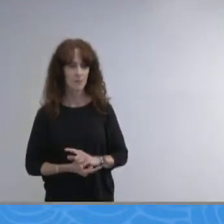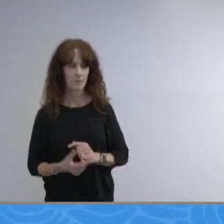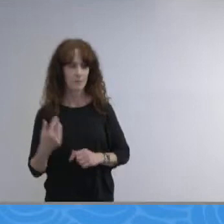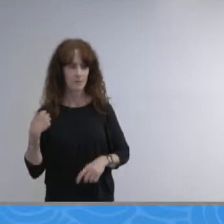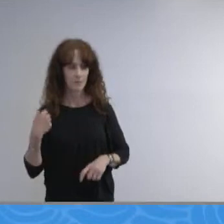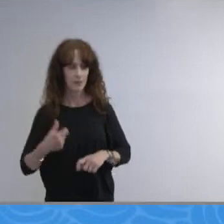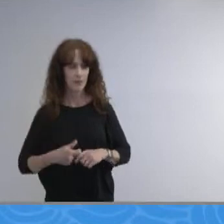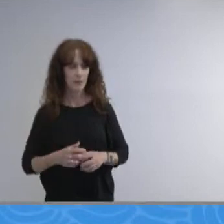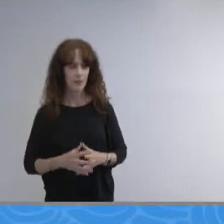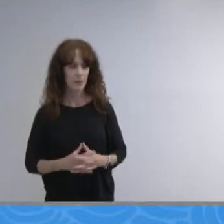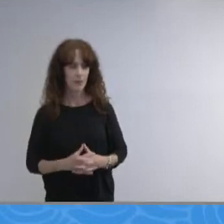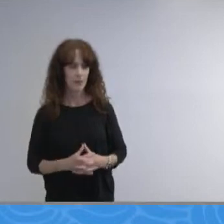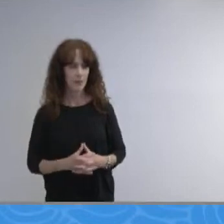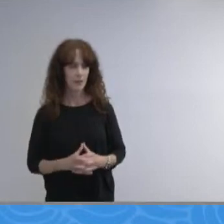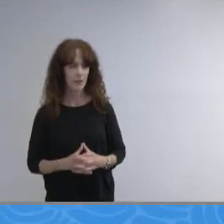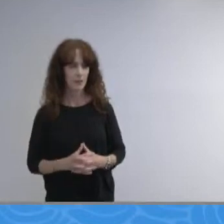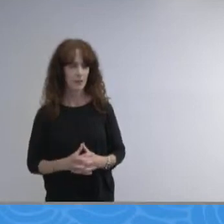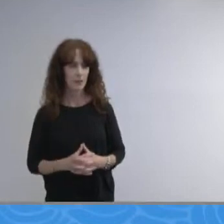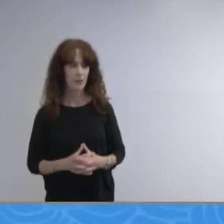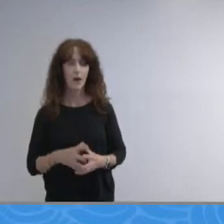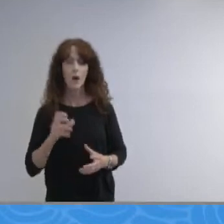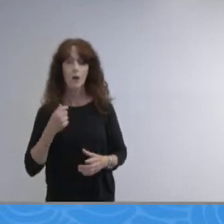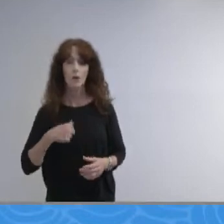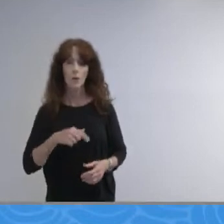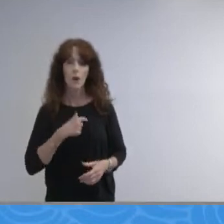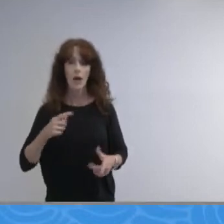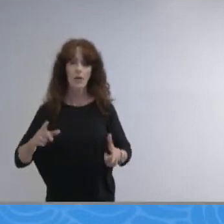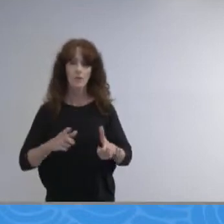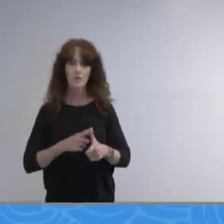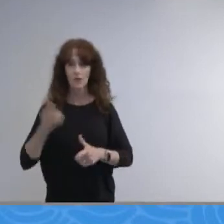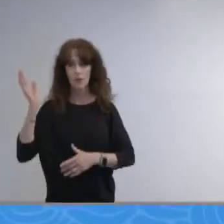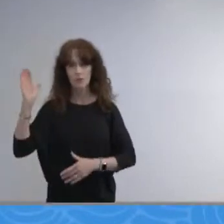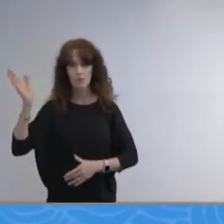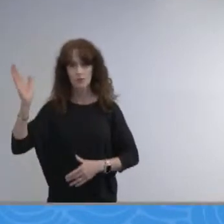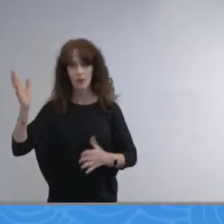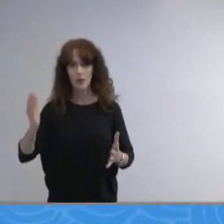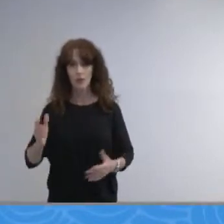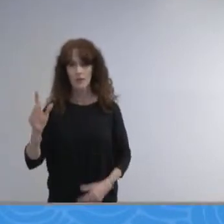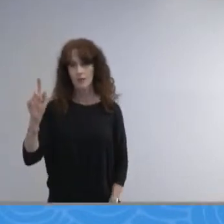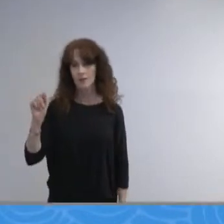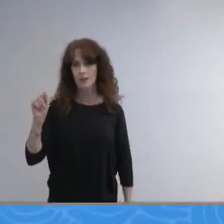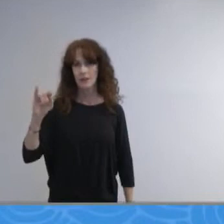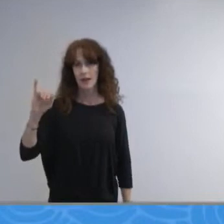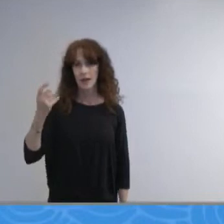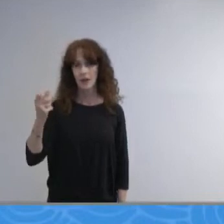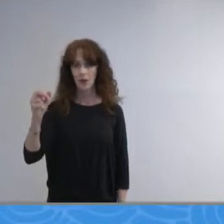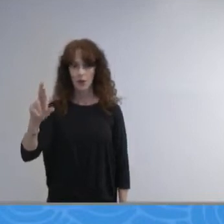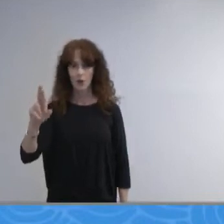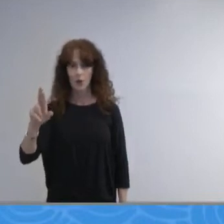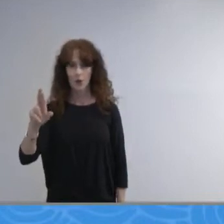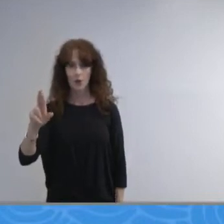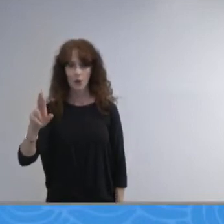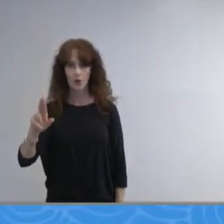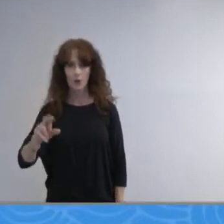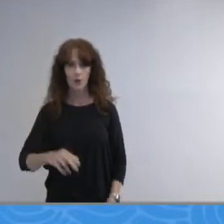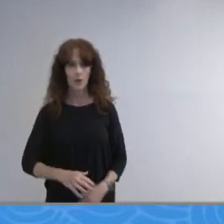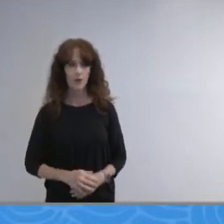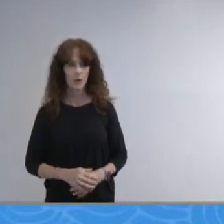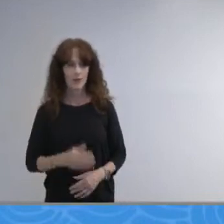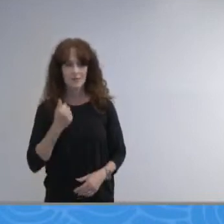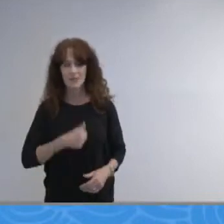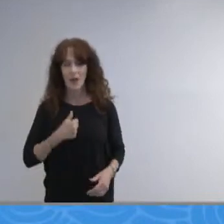tener a la presentadora de Tiger. Okay, we're going to have the first presenter from Tiger. Sorry, I'm a little